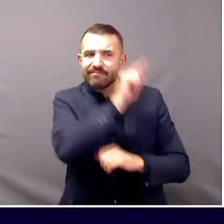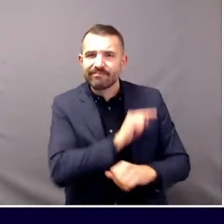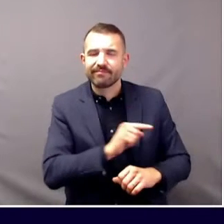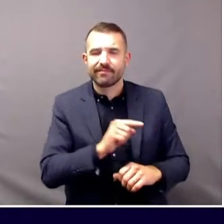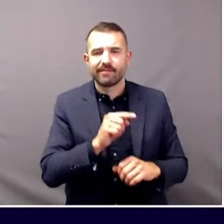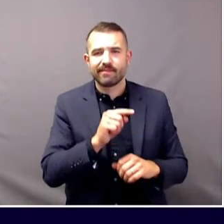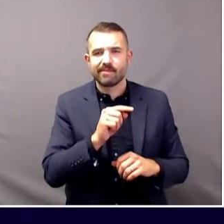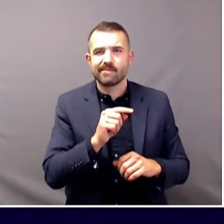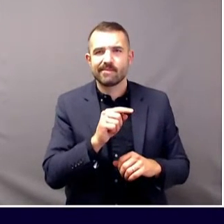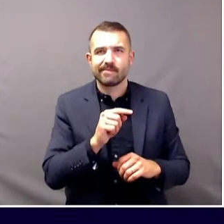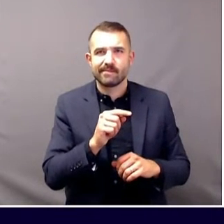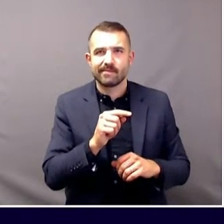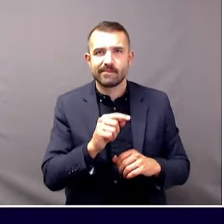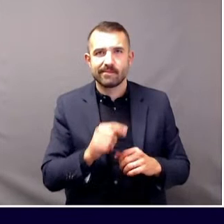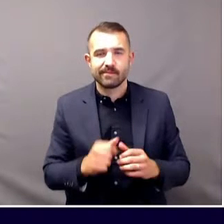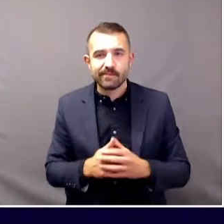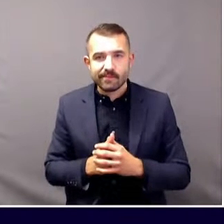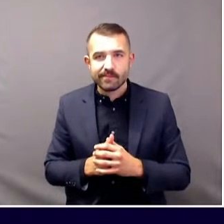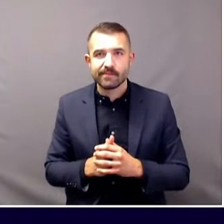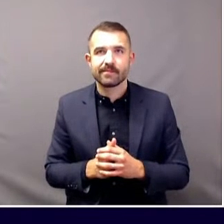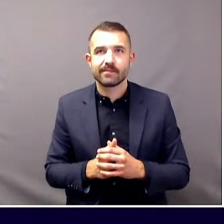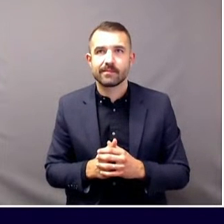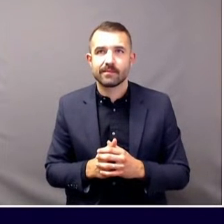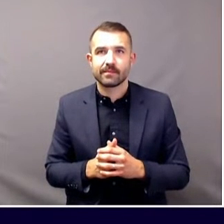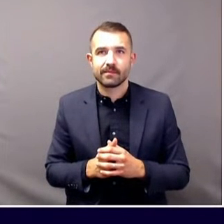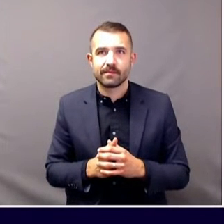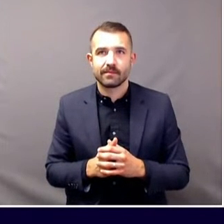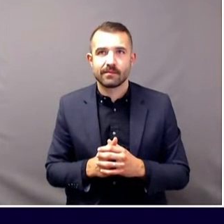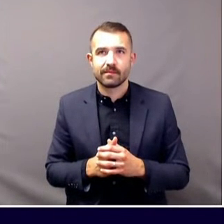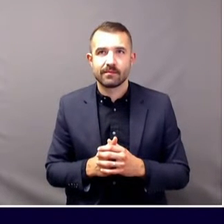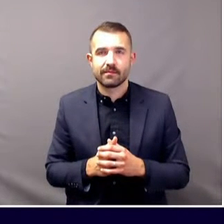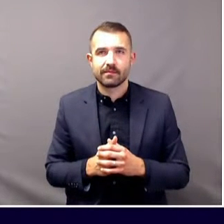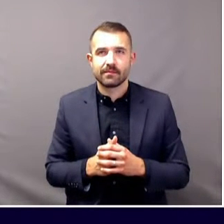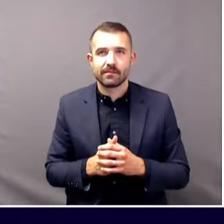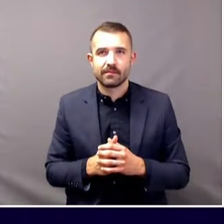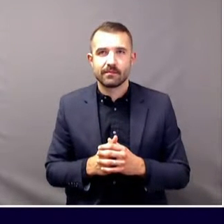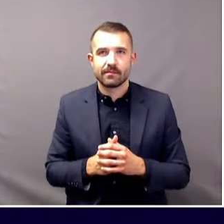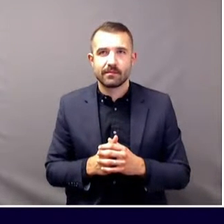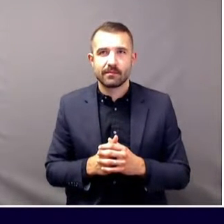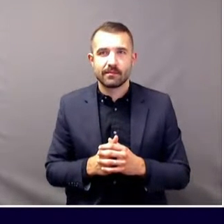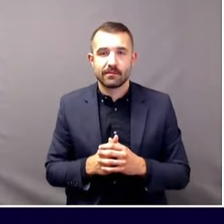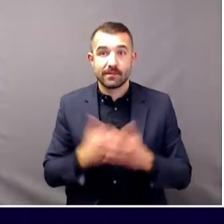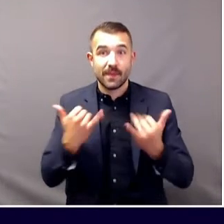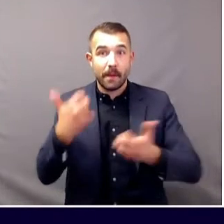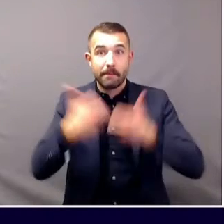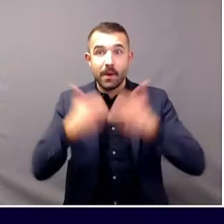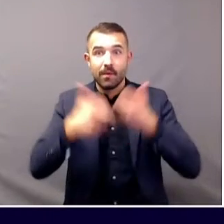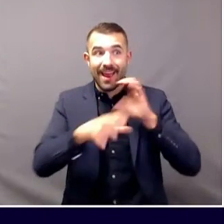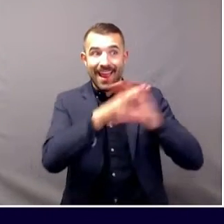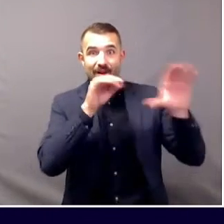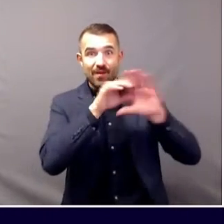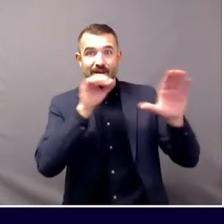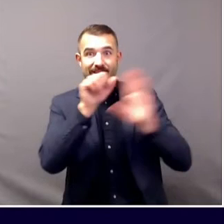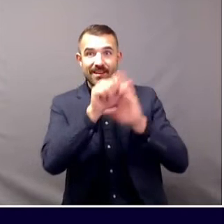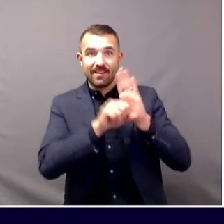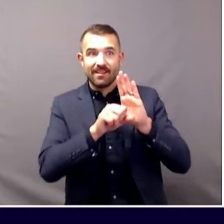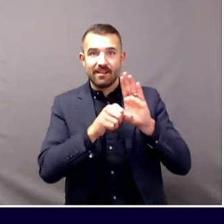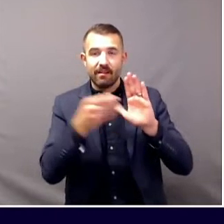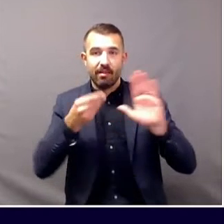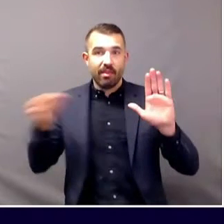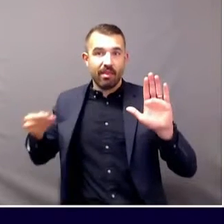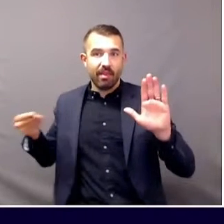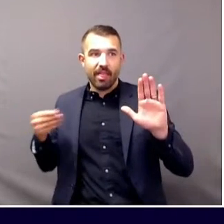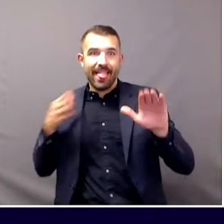and catching it that way. I mean, can you be any more specific of whether the state is considering, for example, a ban